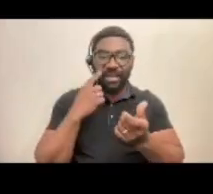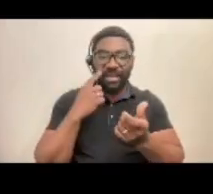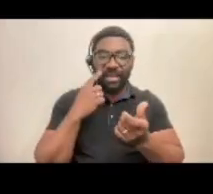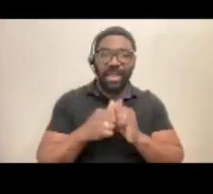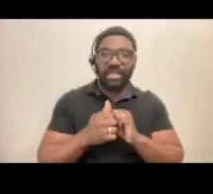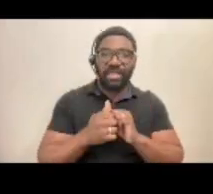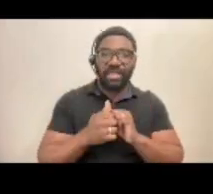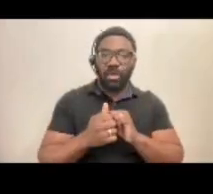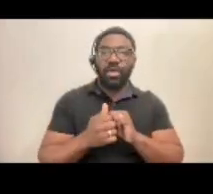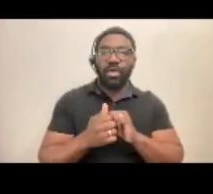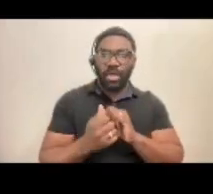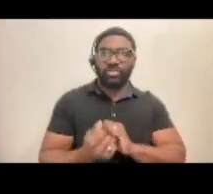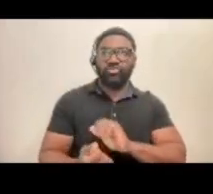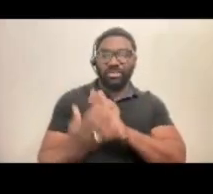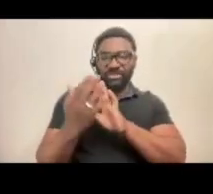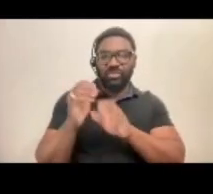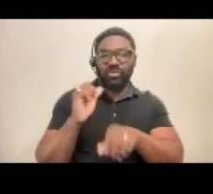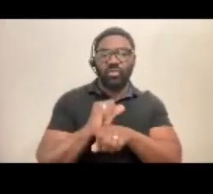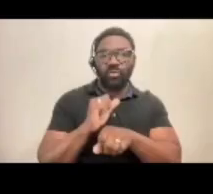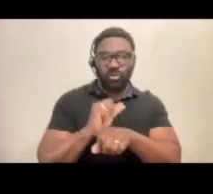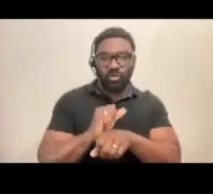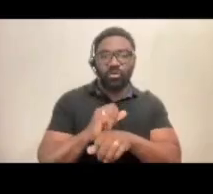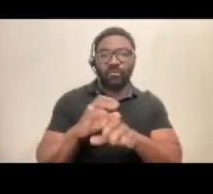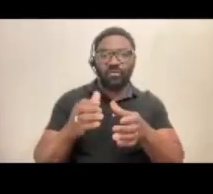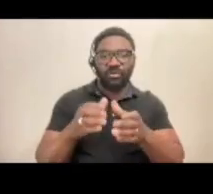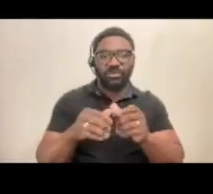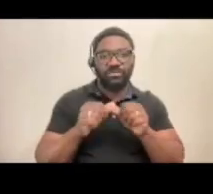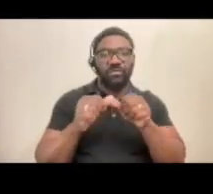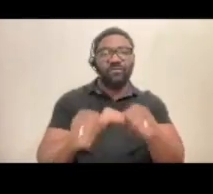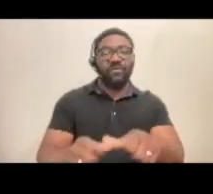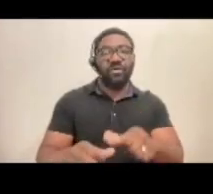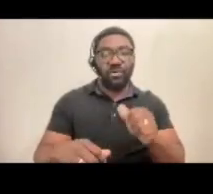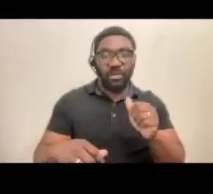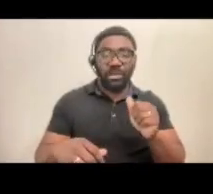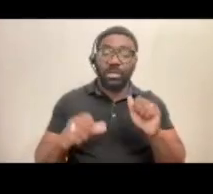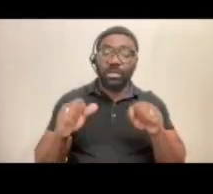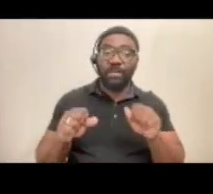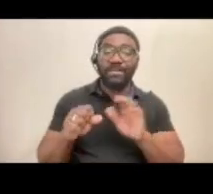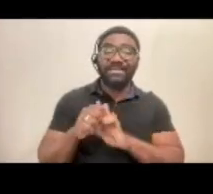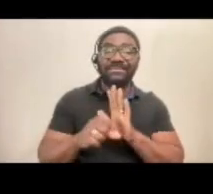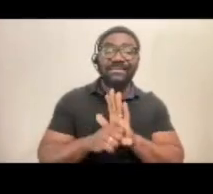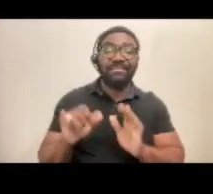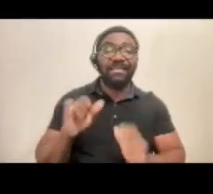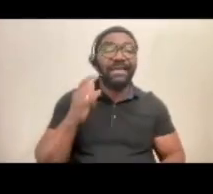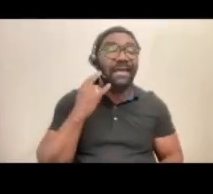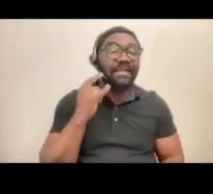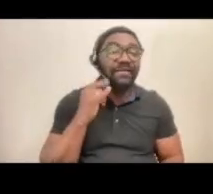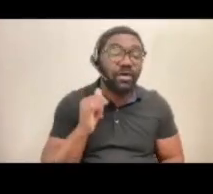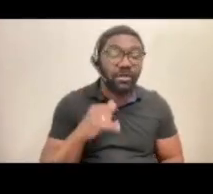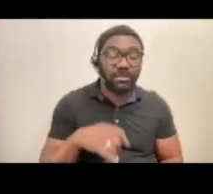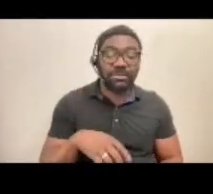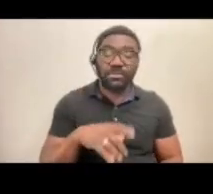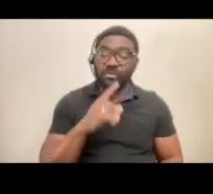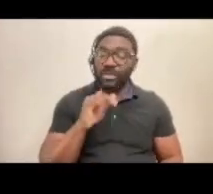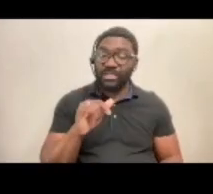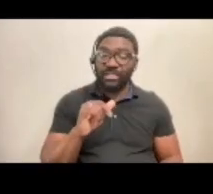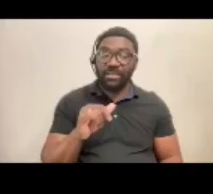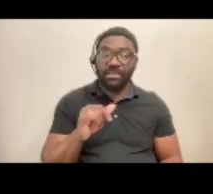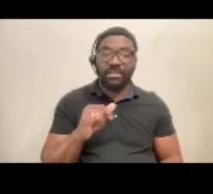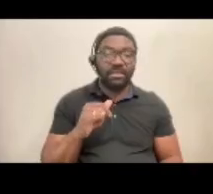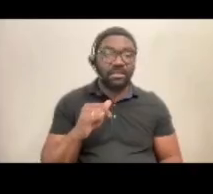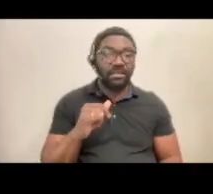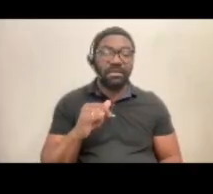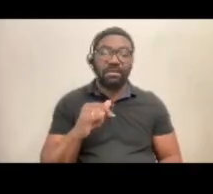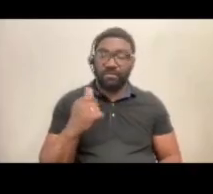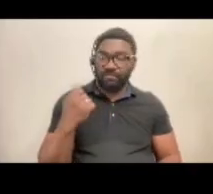workforce moving forward in that crisis to grow and expand that. You could be like a state like California that really invested over the last few years